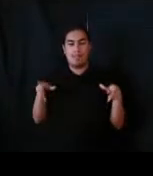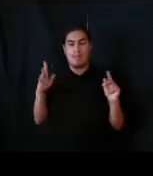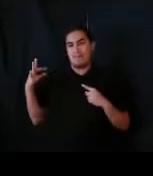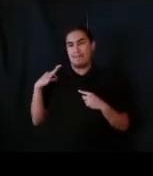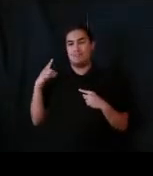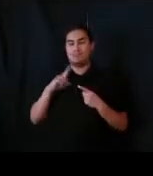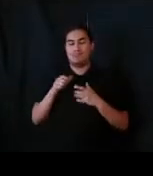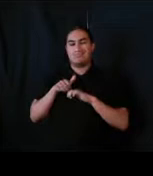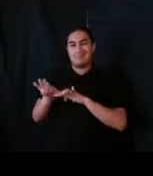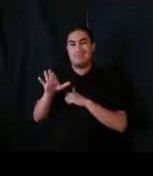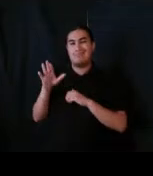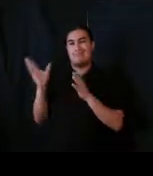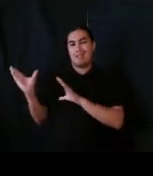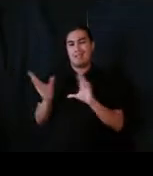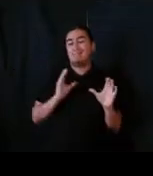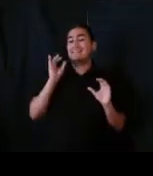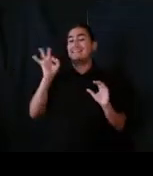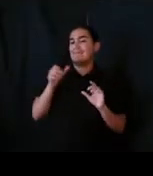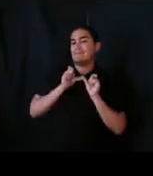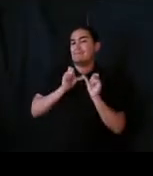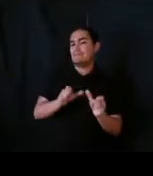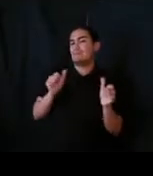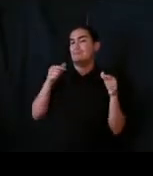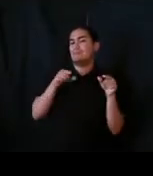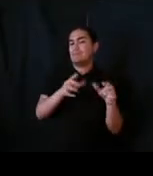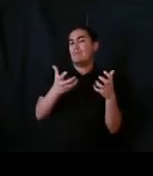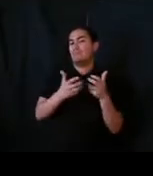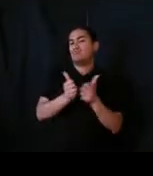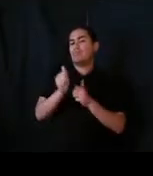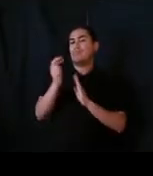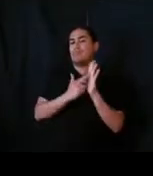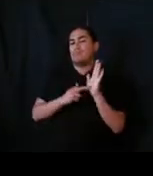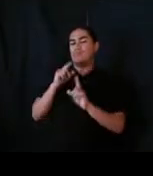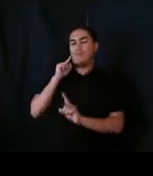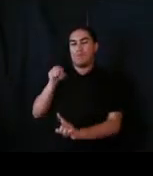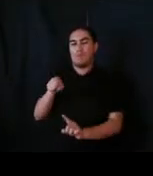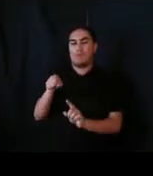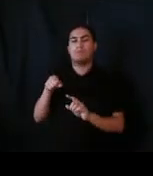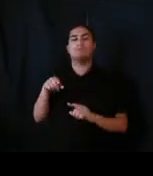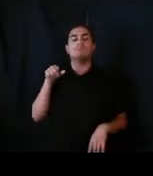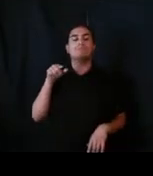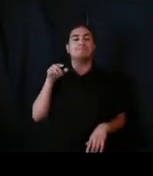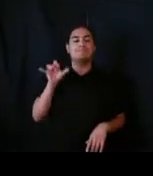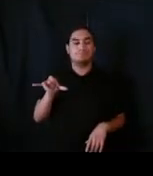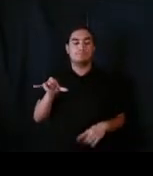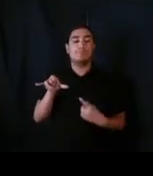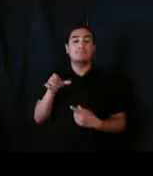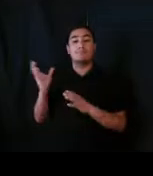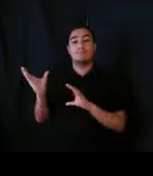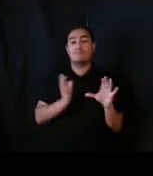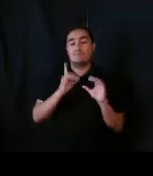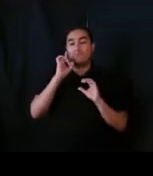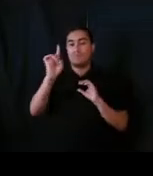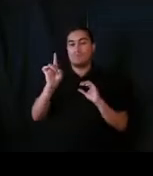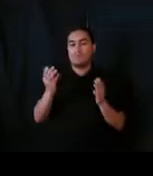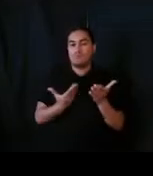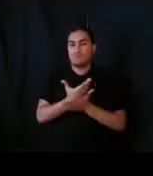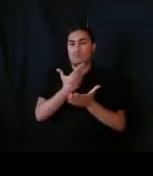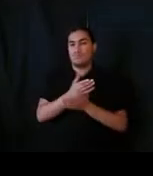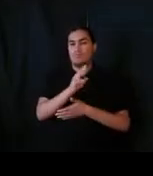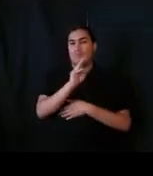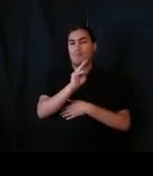existing plans if they were consistent with the commission's guidelines this provided applicants time to transition to prepare new comprehensive